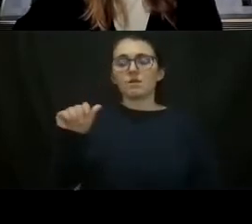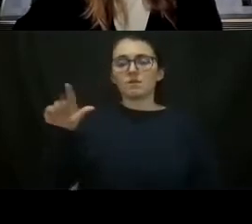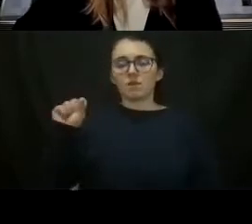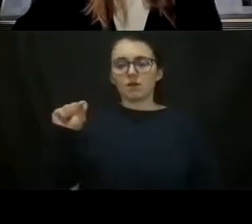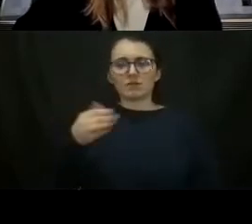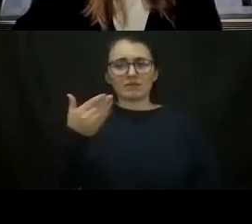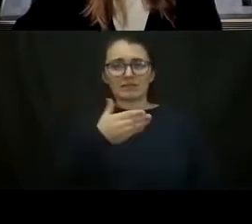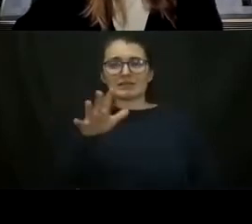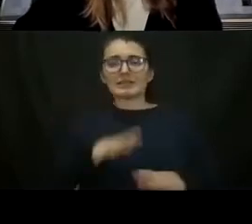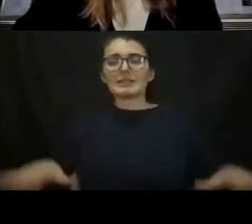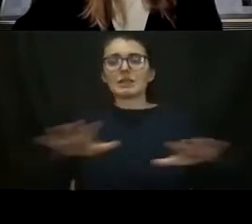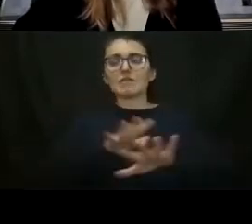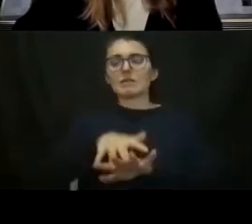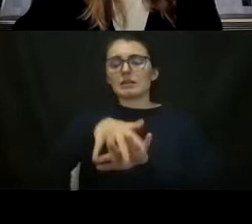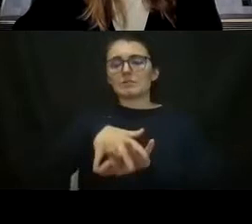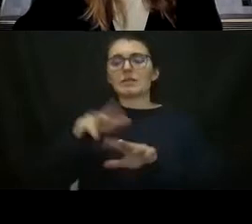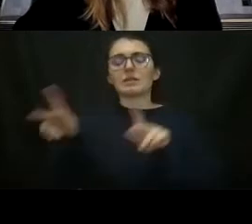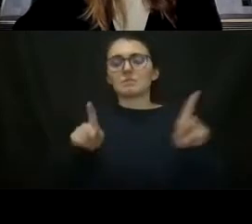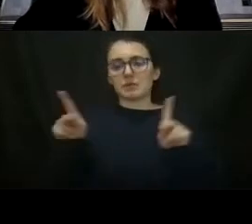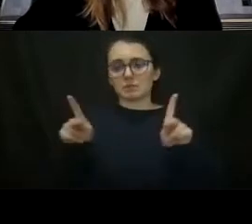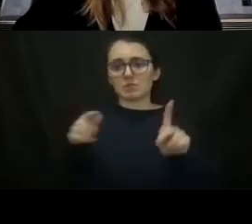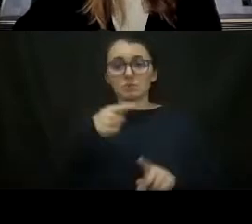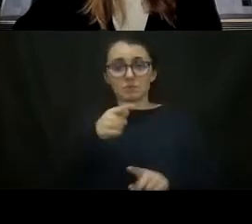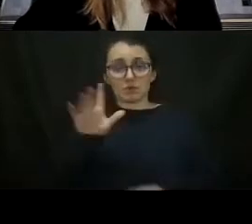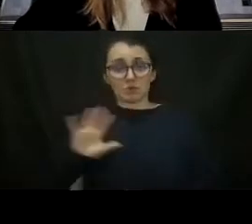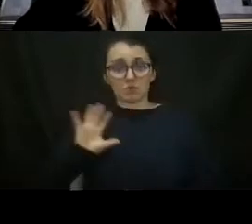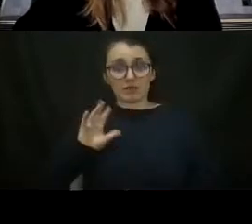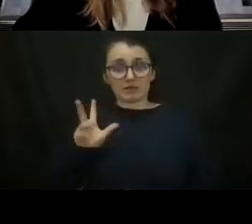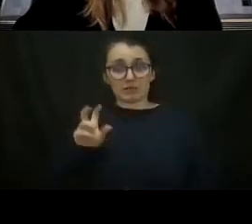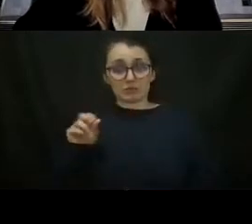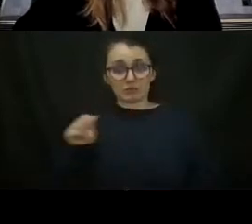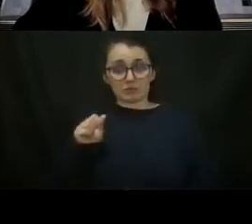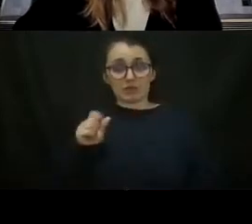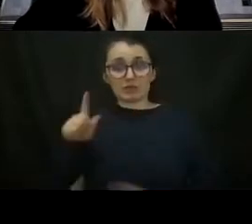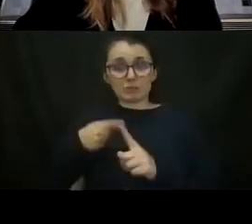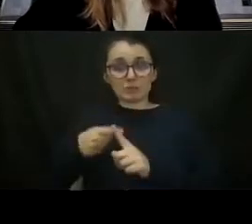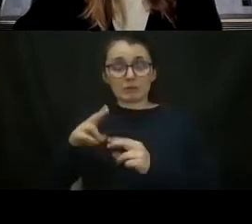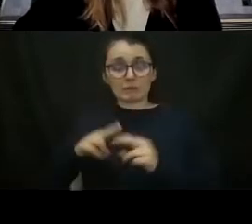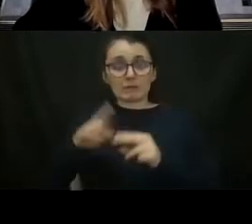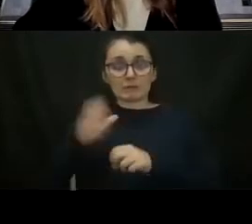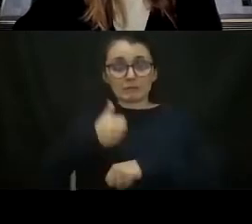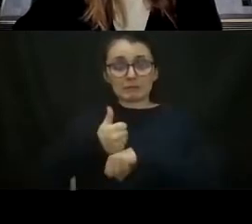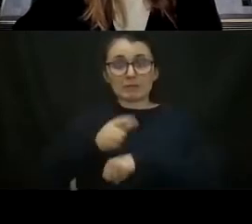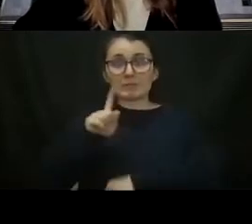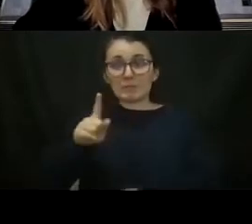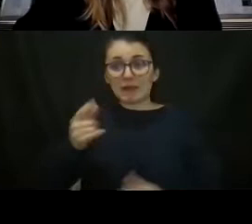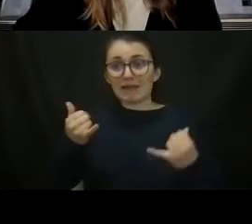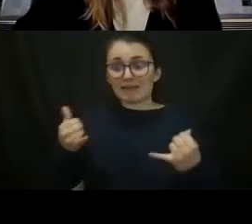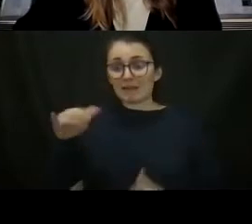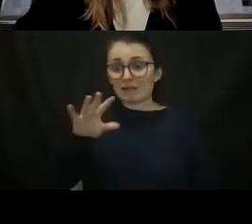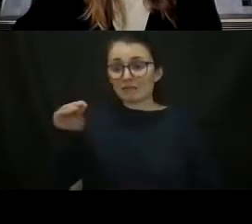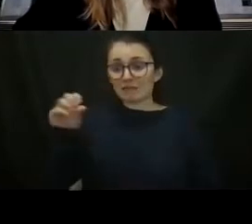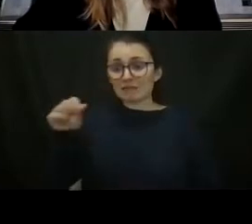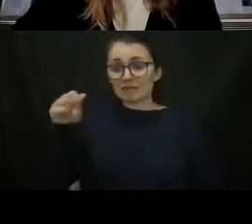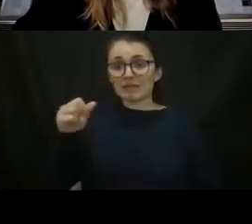here in Oregon. And it was here back in the 30s when this building was constructed. But in the 50s, when they built the Dalles